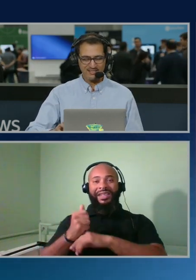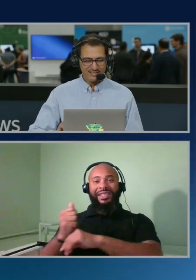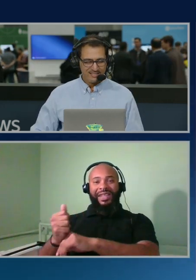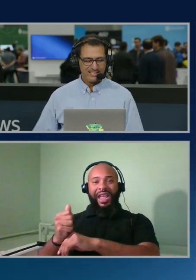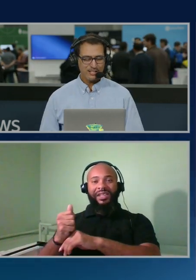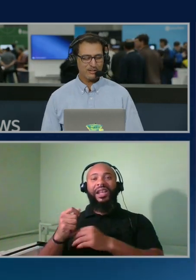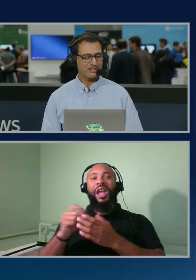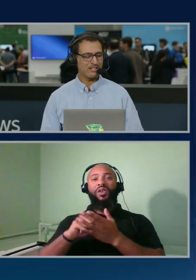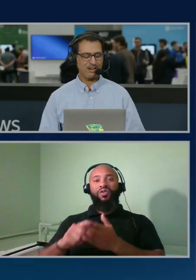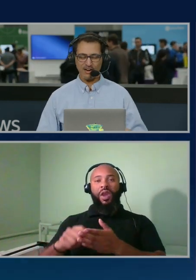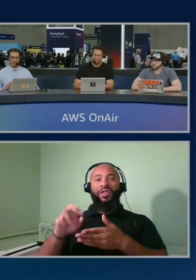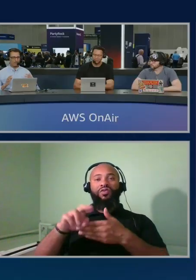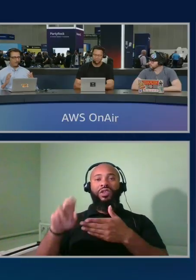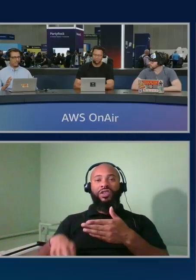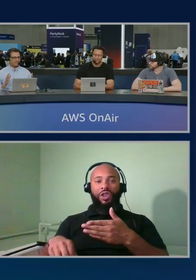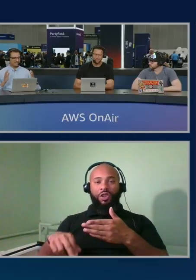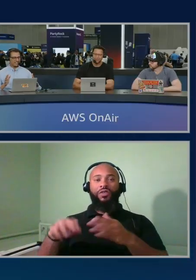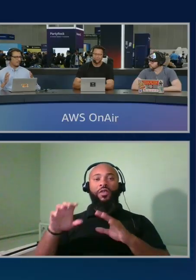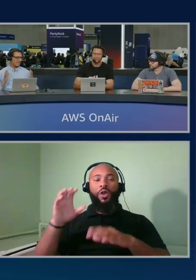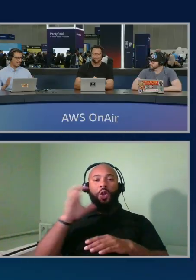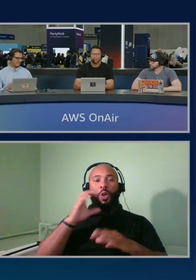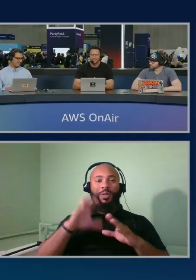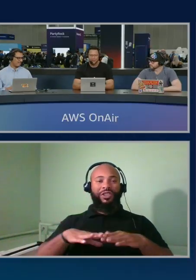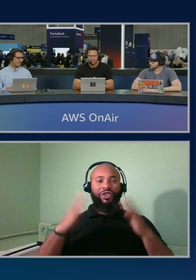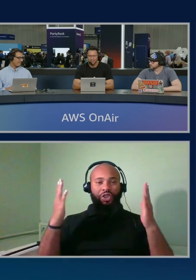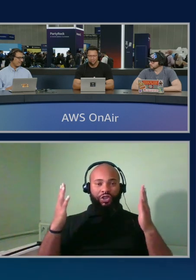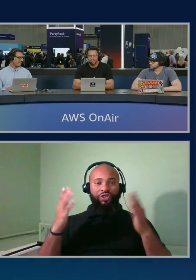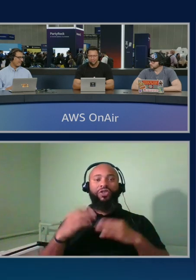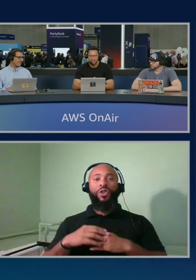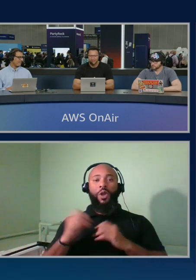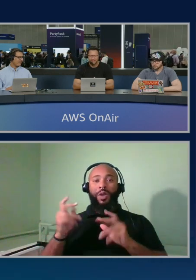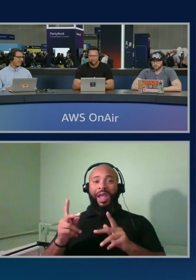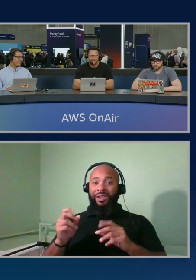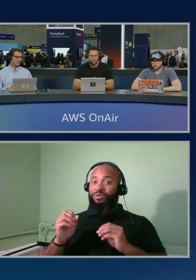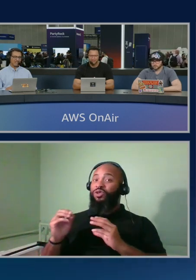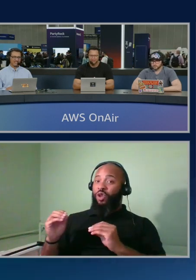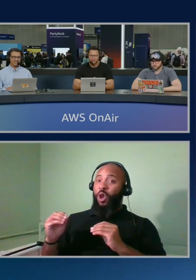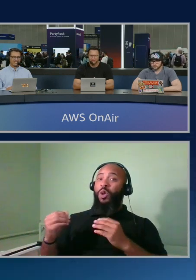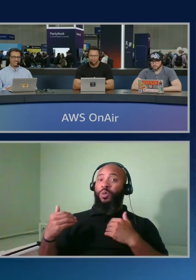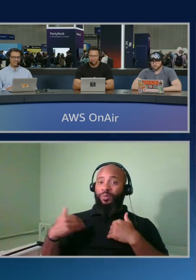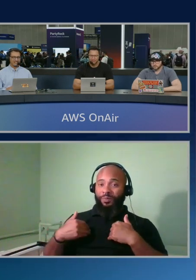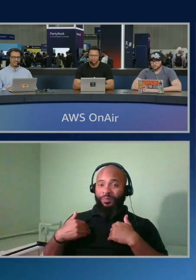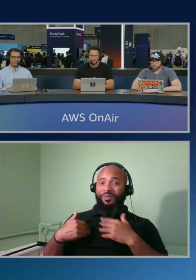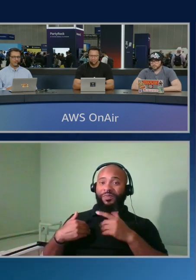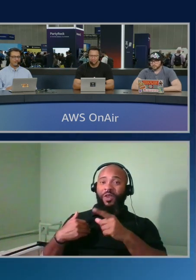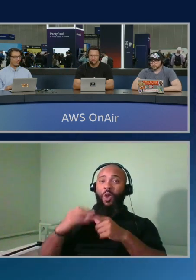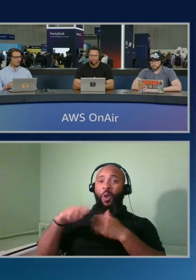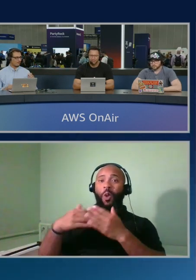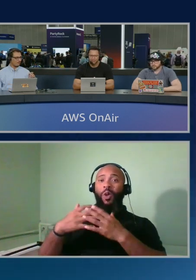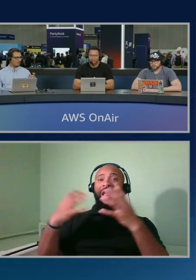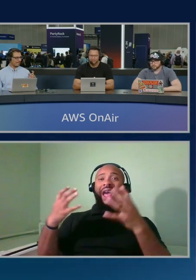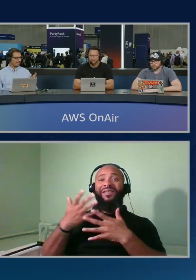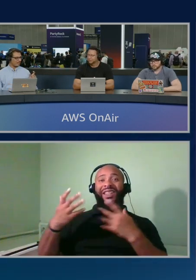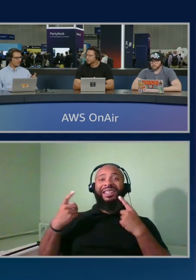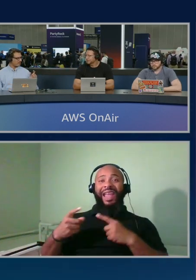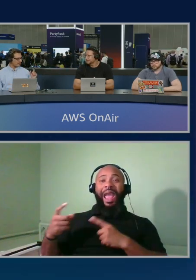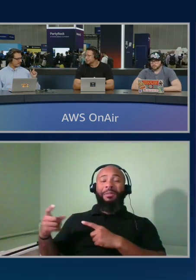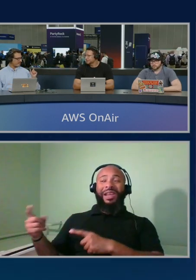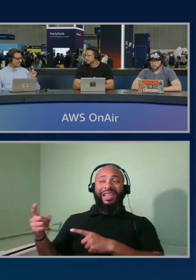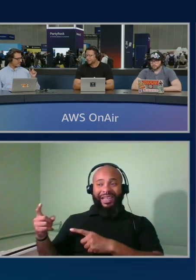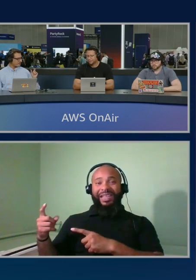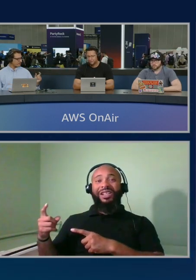script. So it's got a whole bunch of things packed in. Okay. And now behind the scene, Q is going to break it